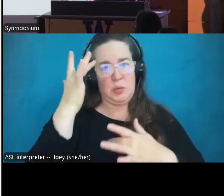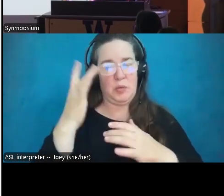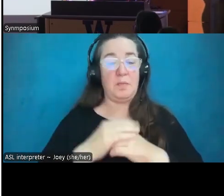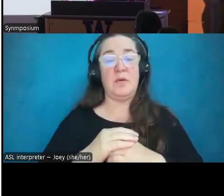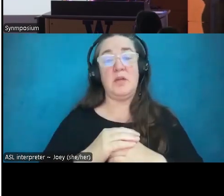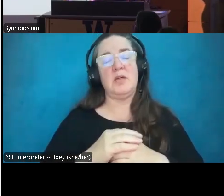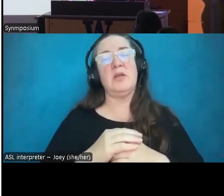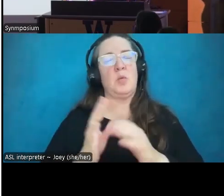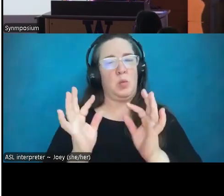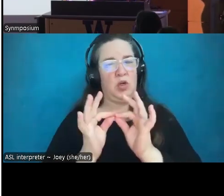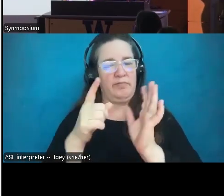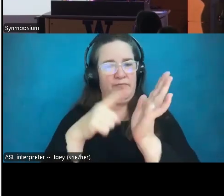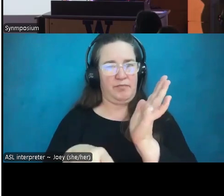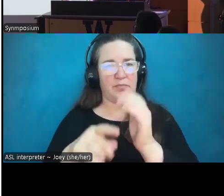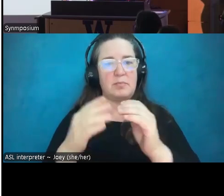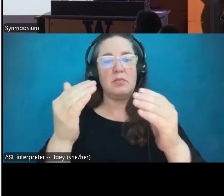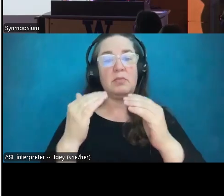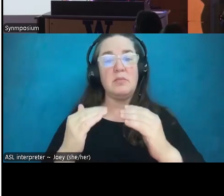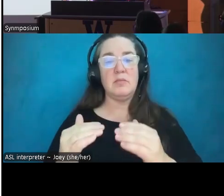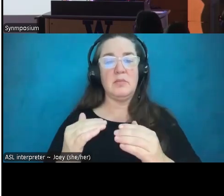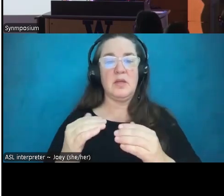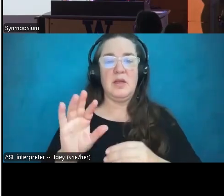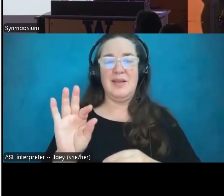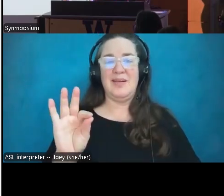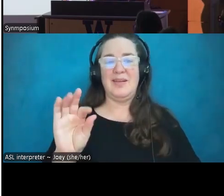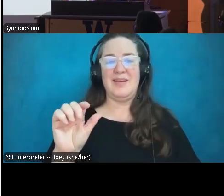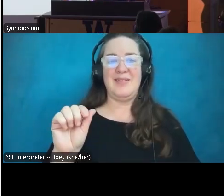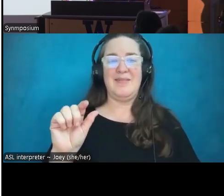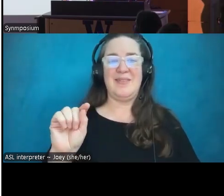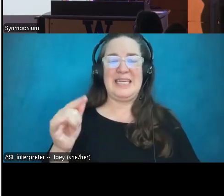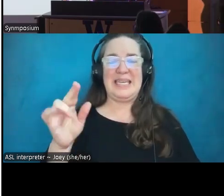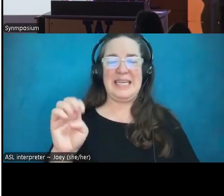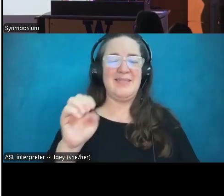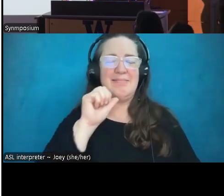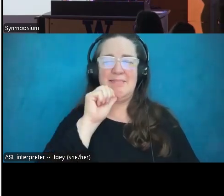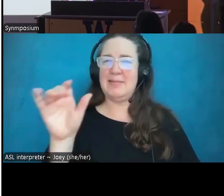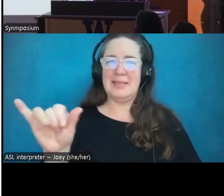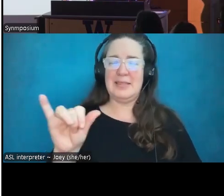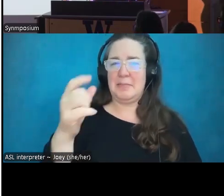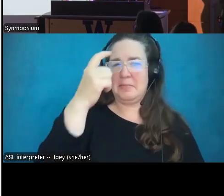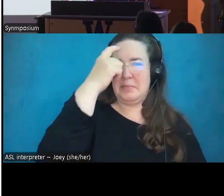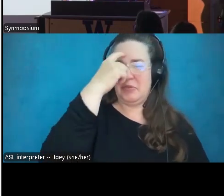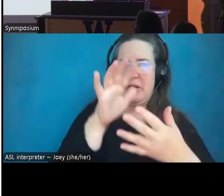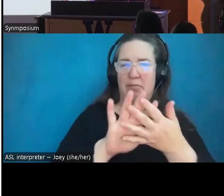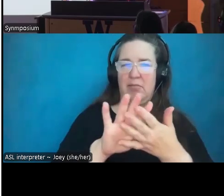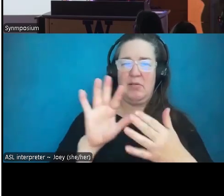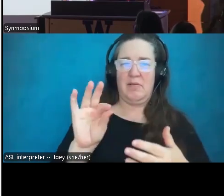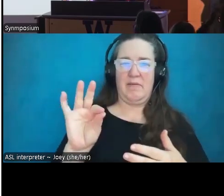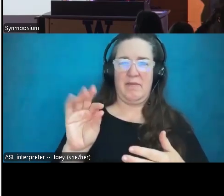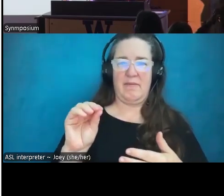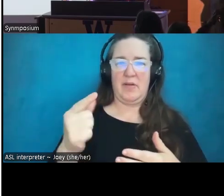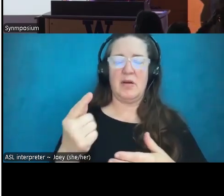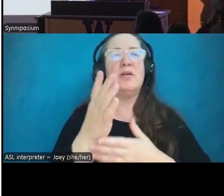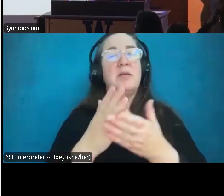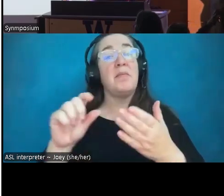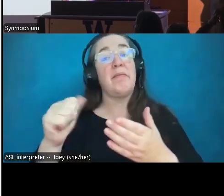Fatigue, it's not quite exactly the same as brain fog, and some other speakers have talked about it, but I guess I think of it